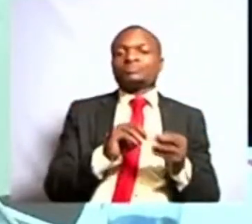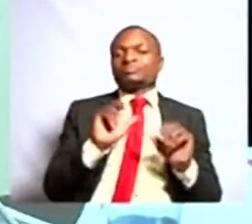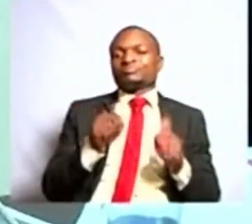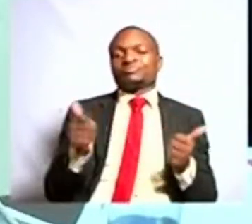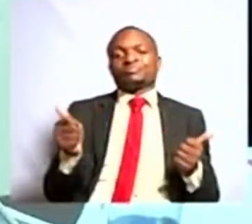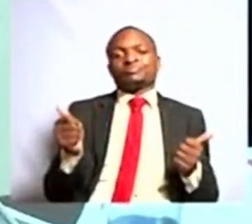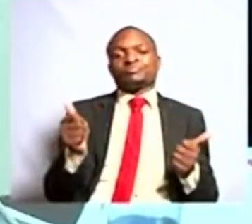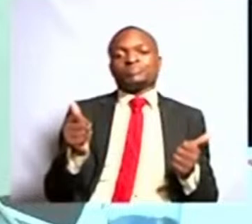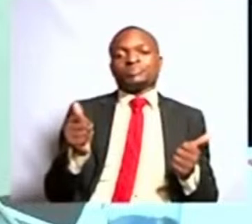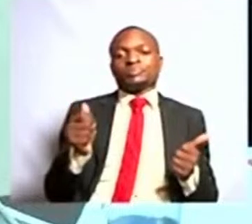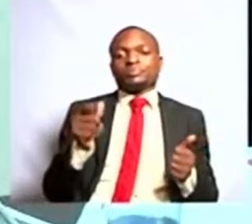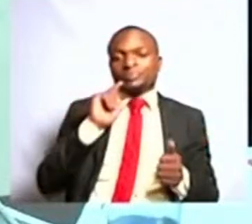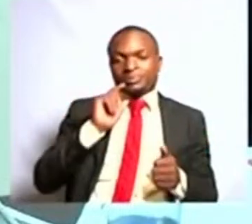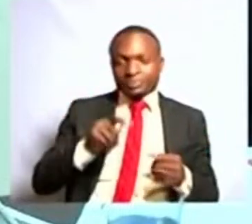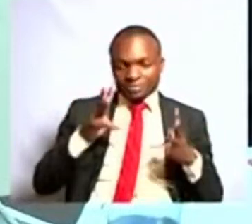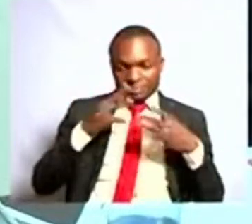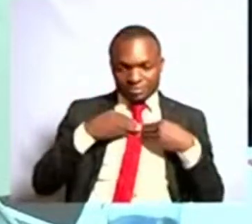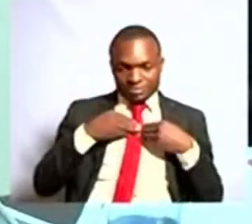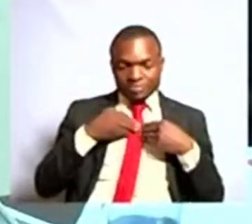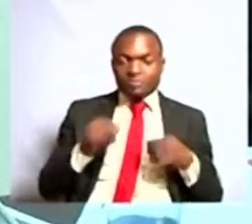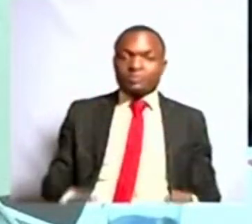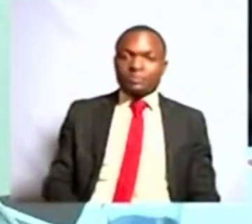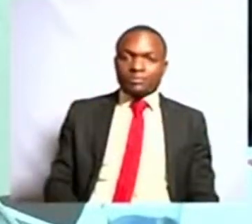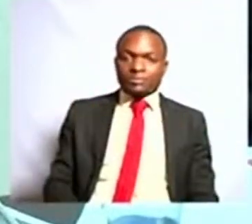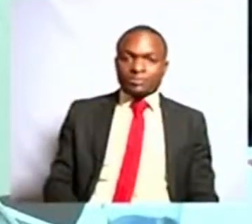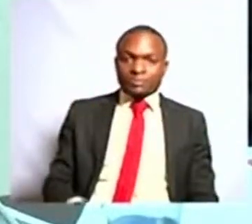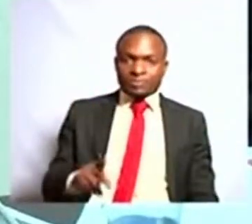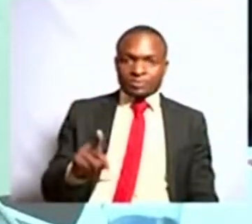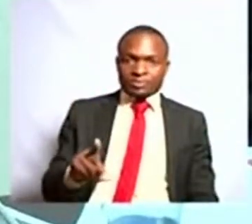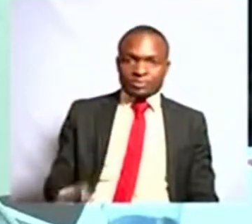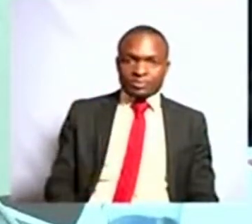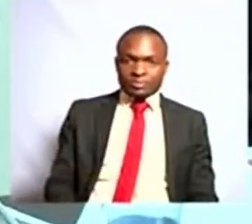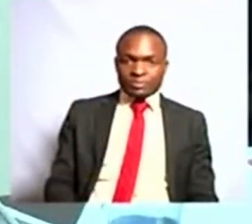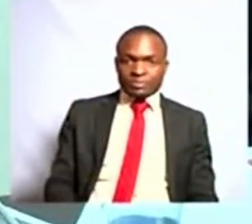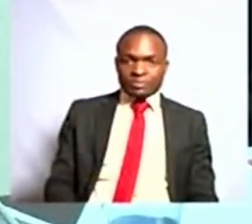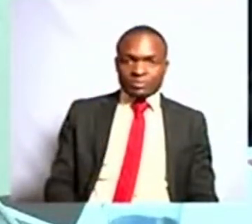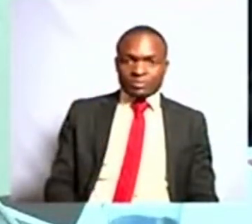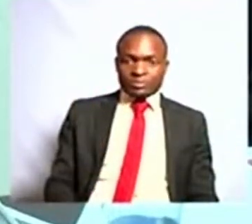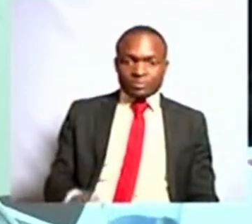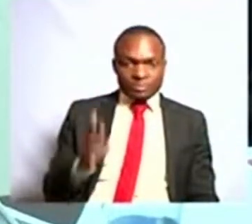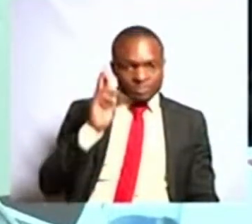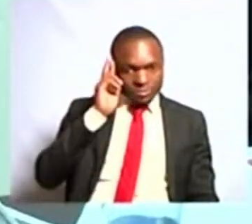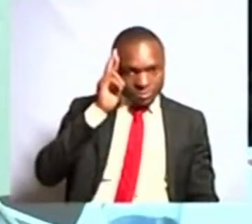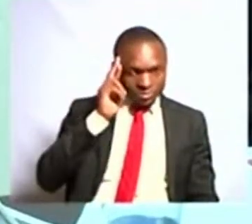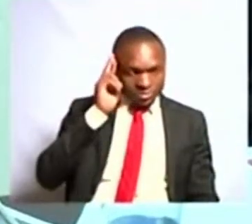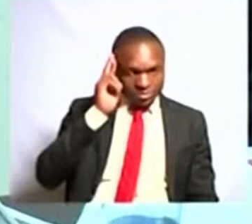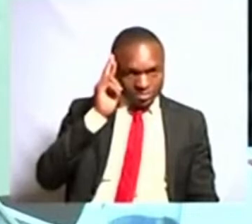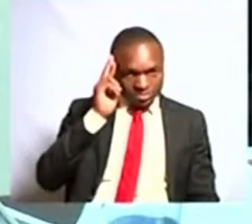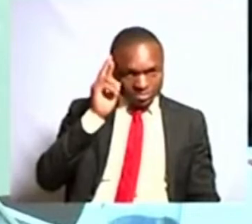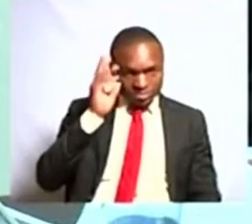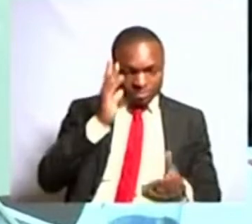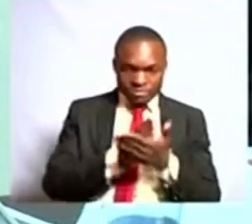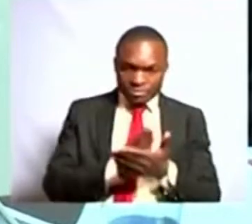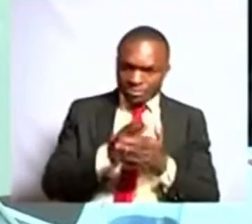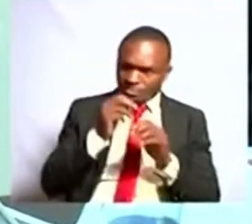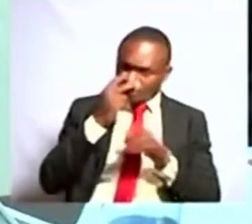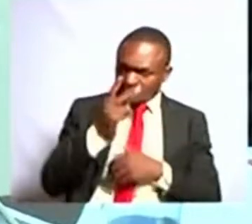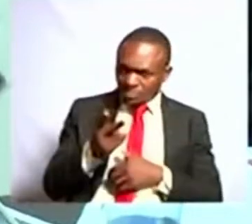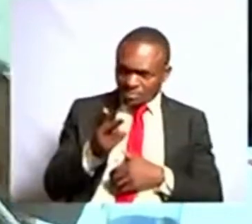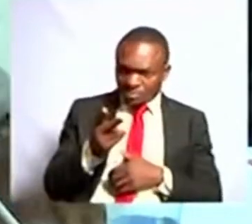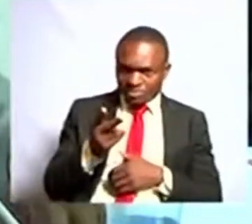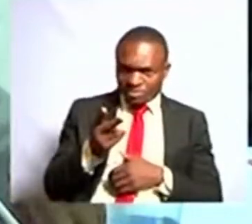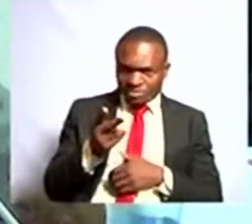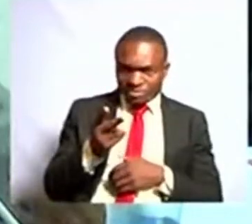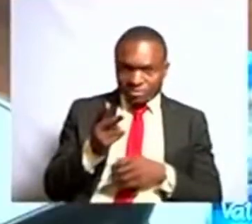I must say, and I must admit. Yes, yes. Reason is you can simple. See, just to interrupt you, you can see you are